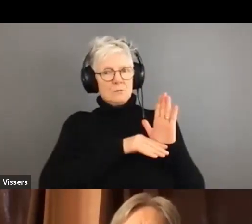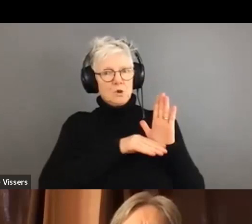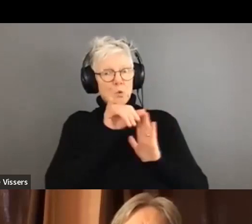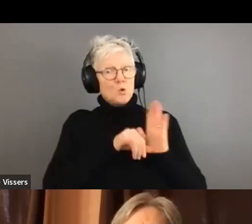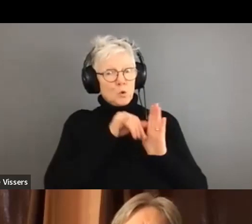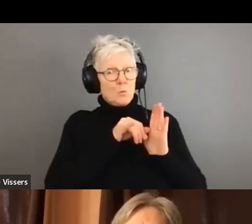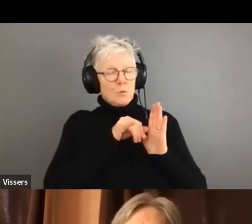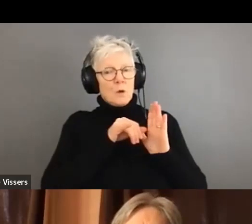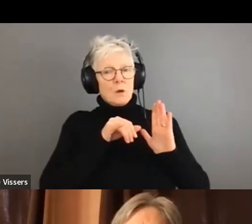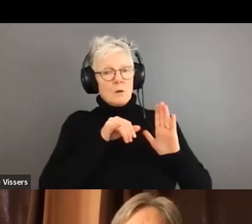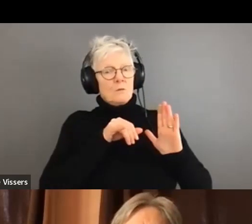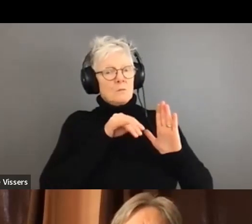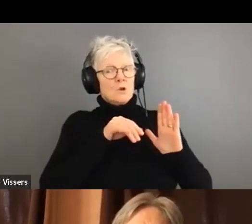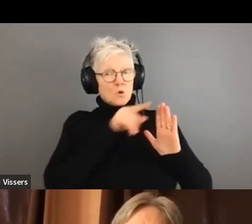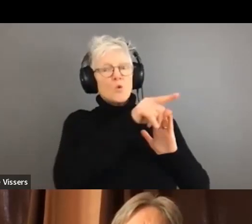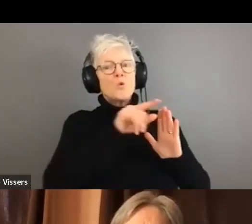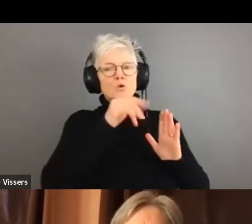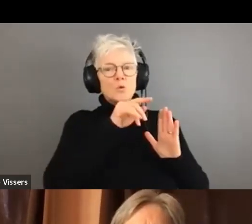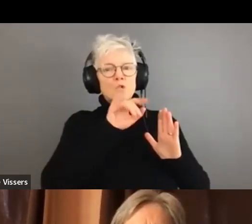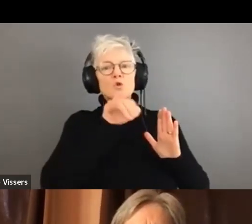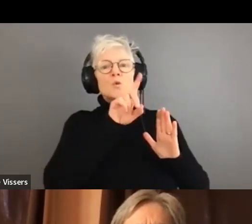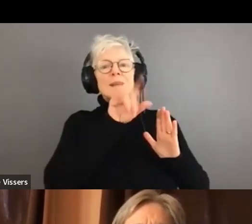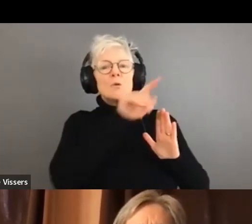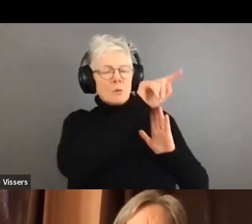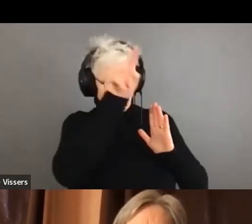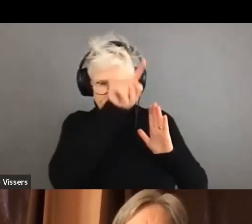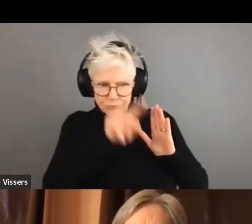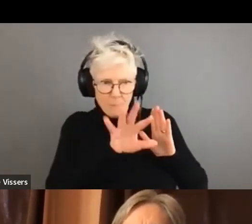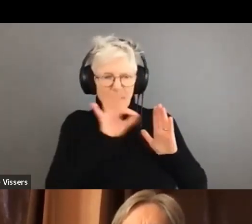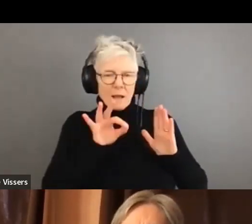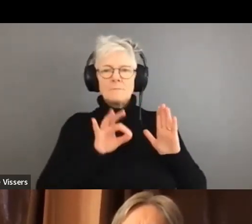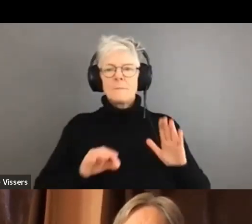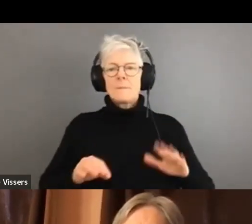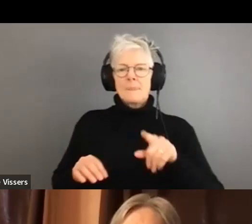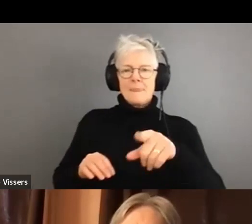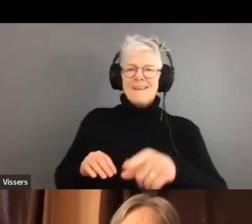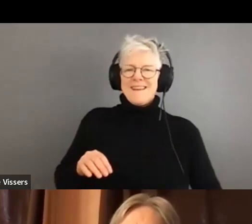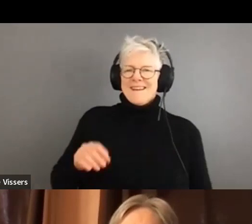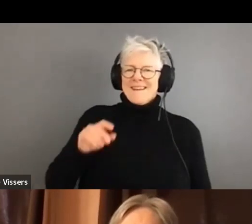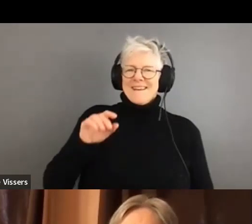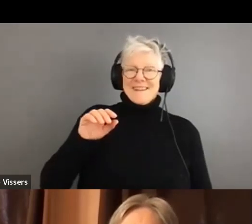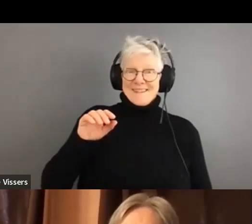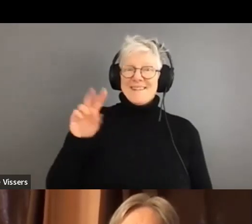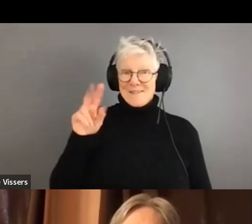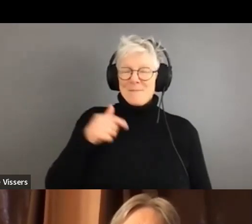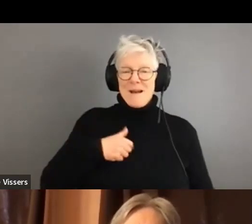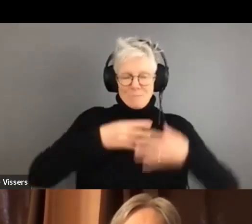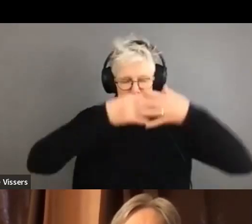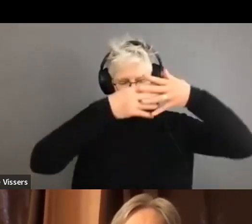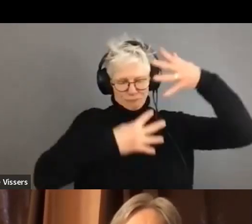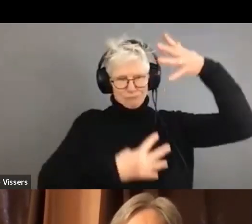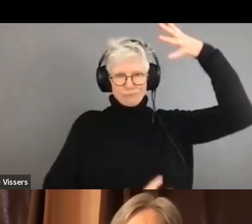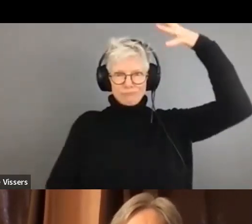of sort through and pick which episodes Oh, you'd like to see. All the millions of epic conversations that I've had.